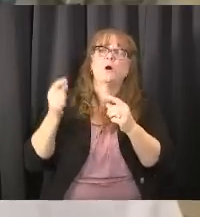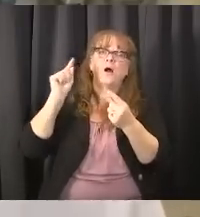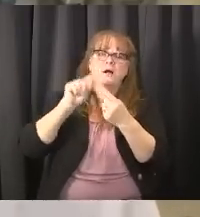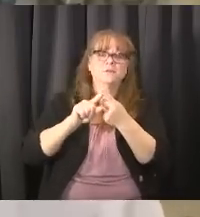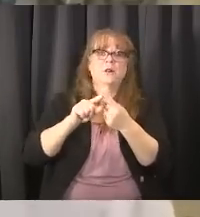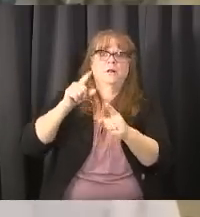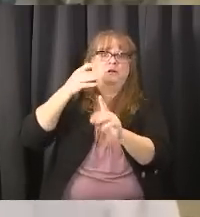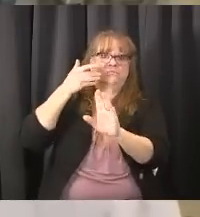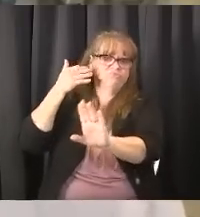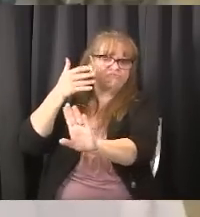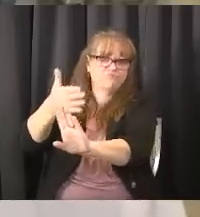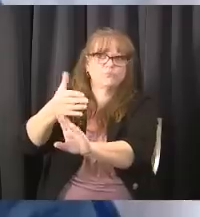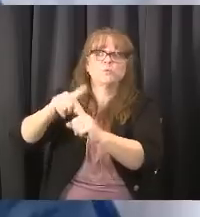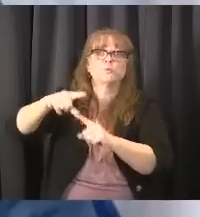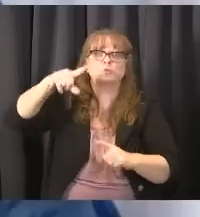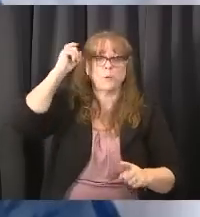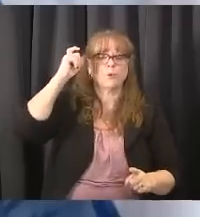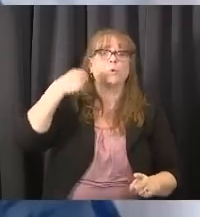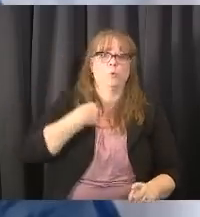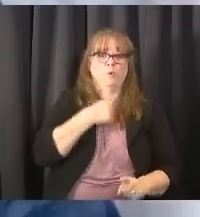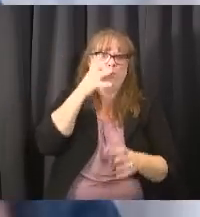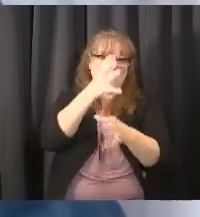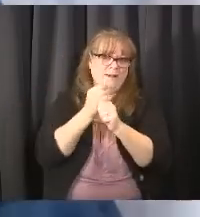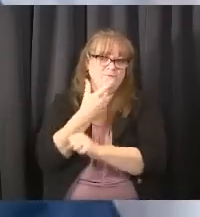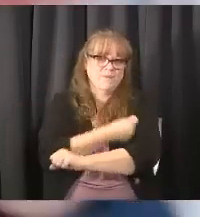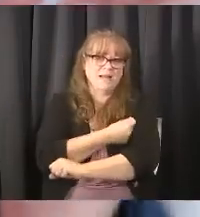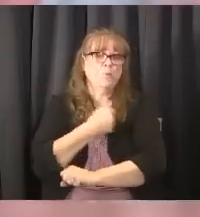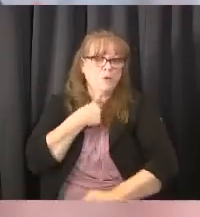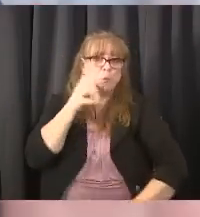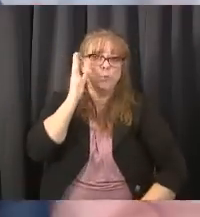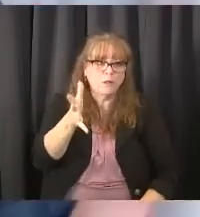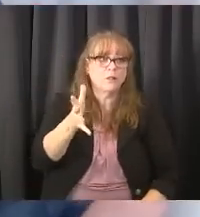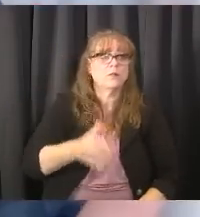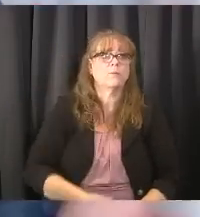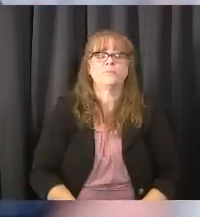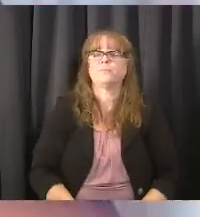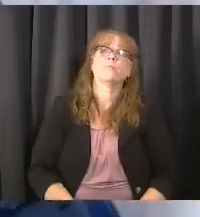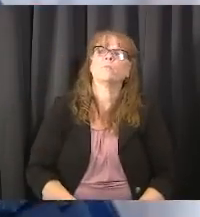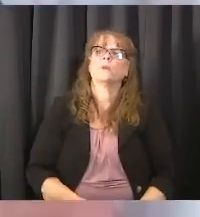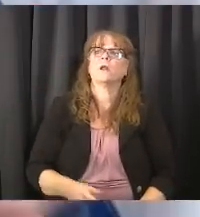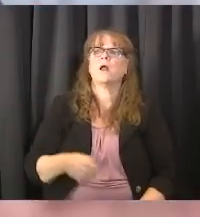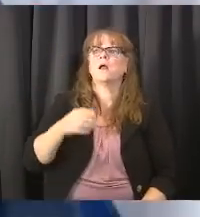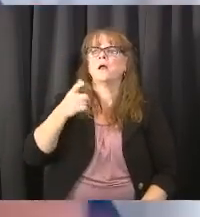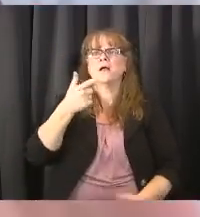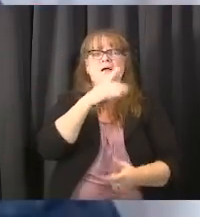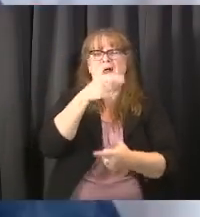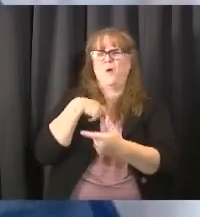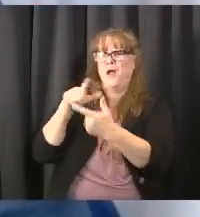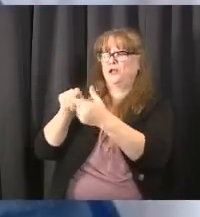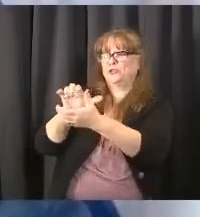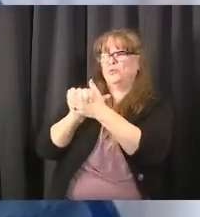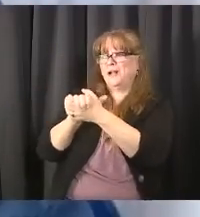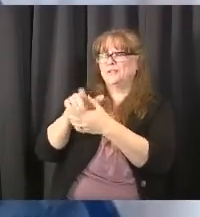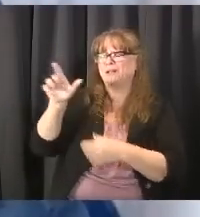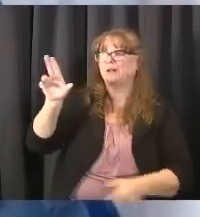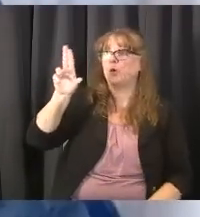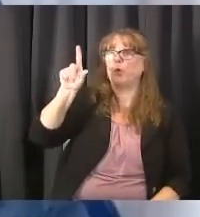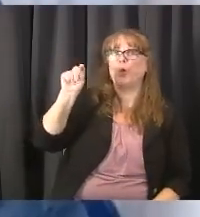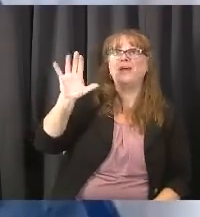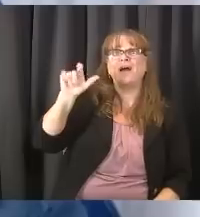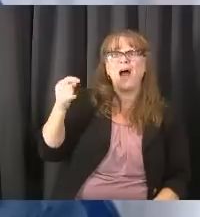I also want to congratulate the UCHealth system on being the first major system to have signups from the general public and your non-customers